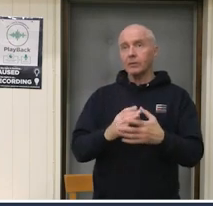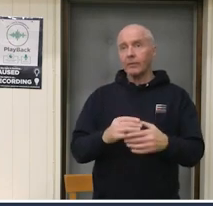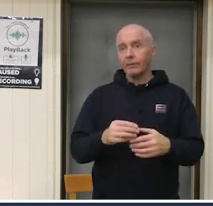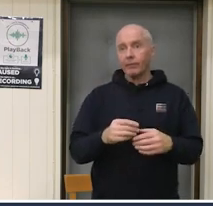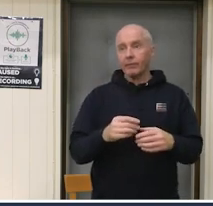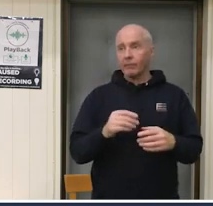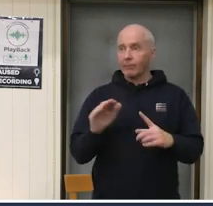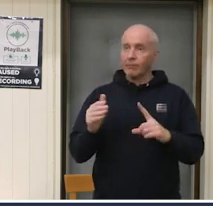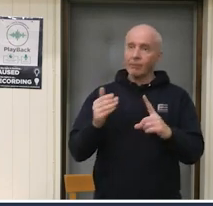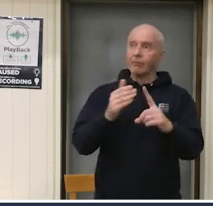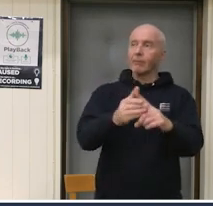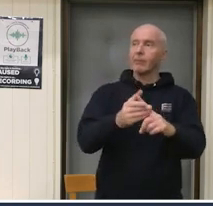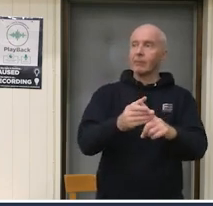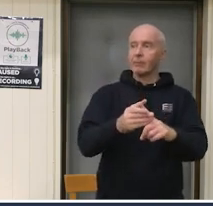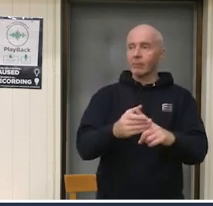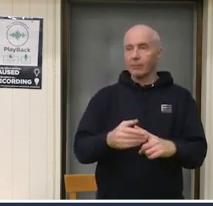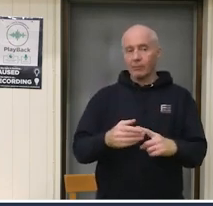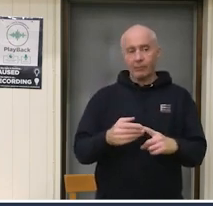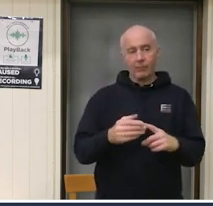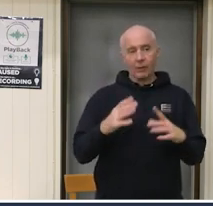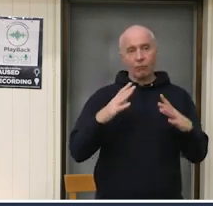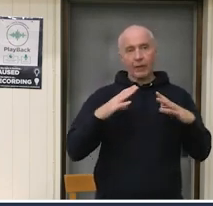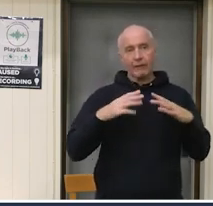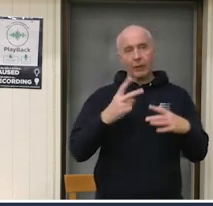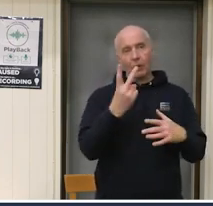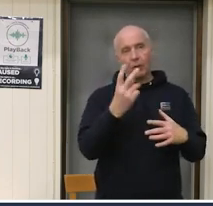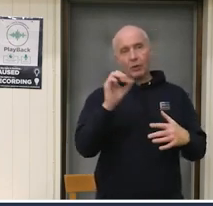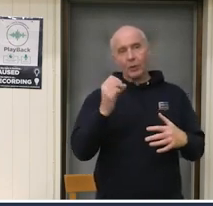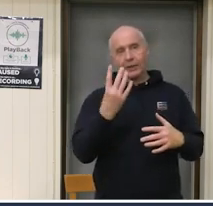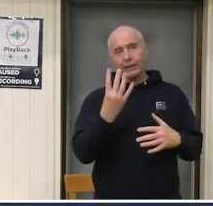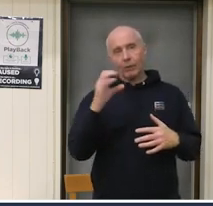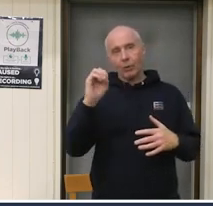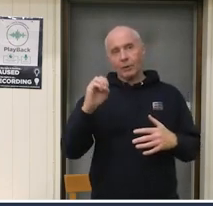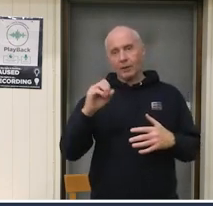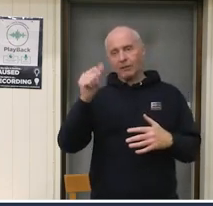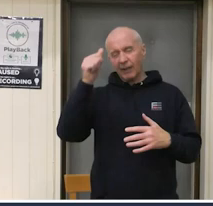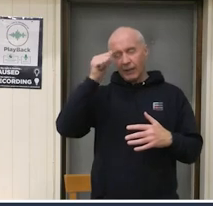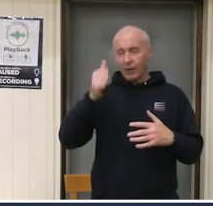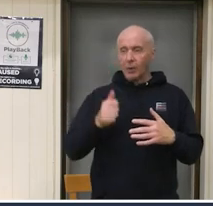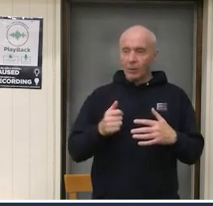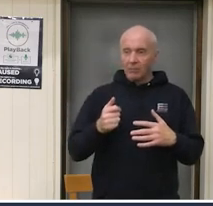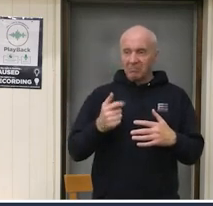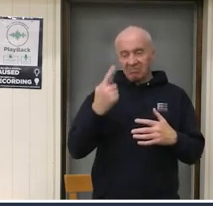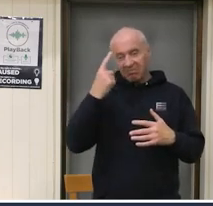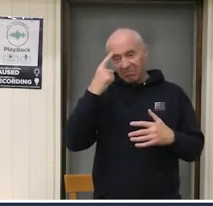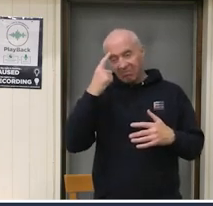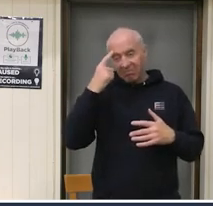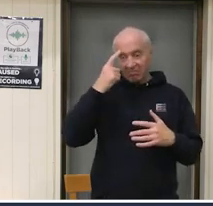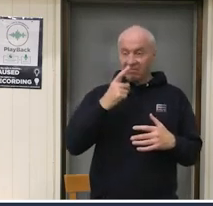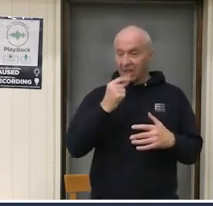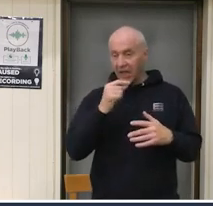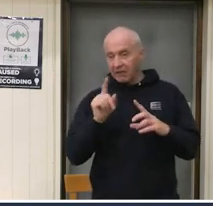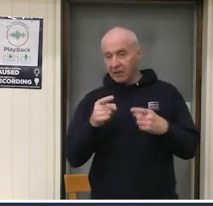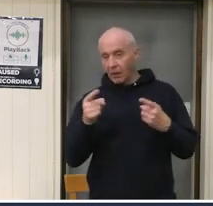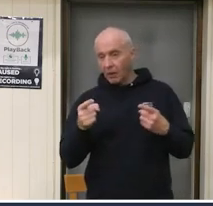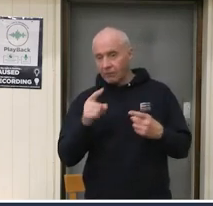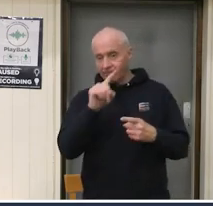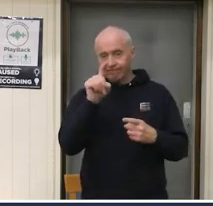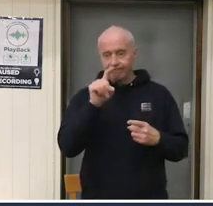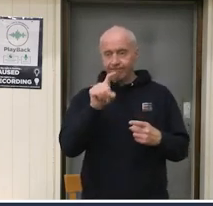2040. So it's a very optimistic time, very exciting. But what the